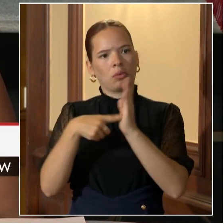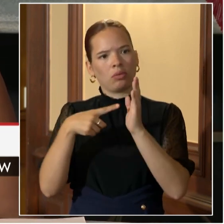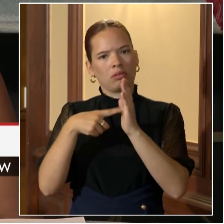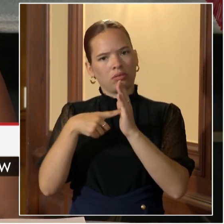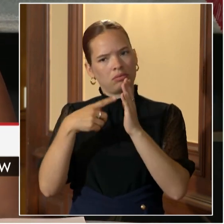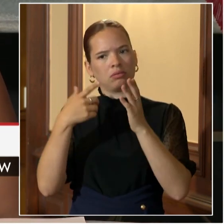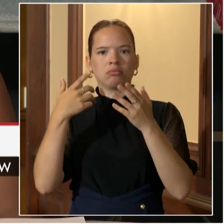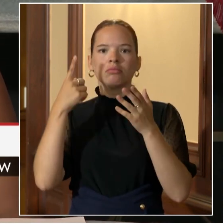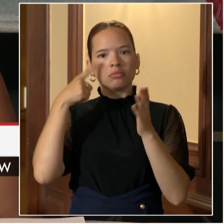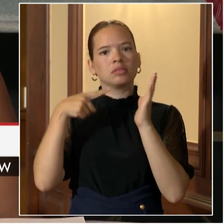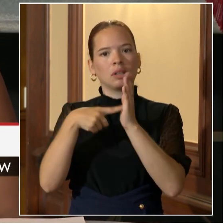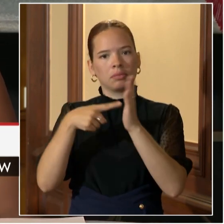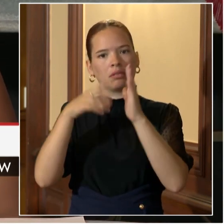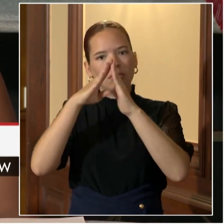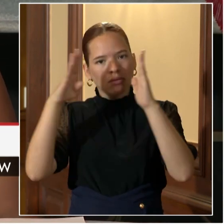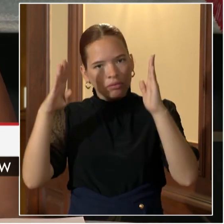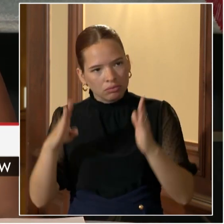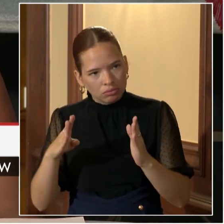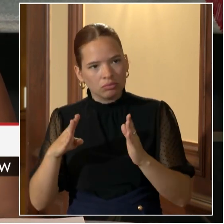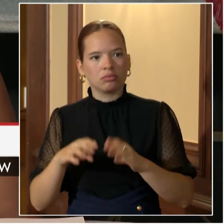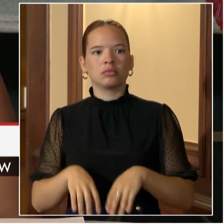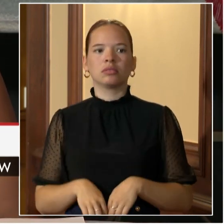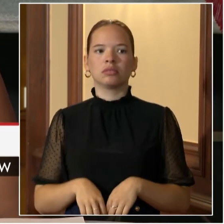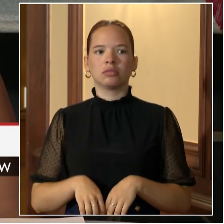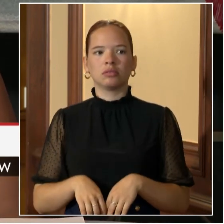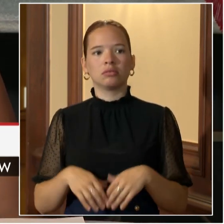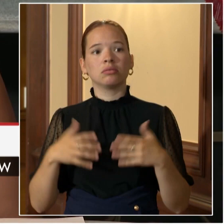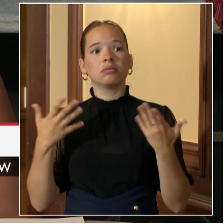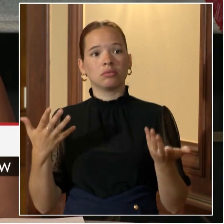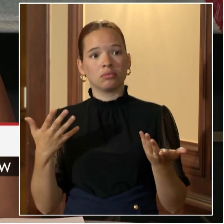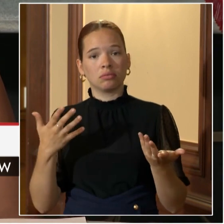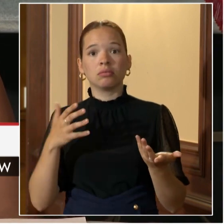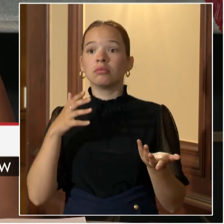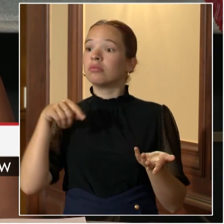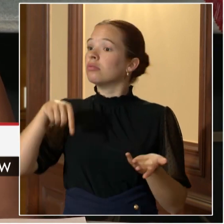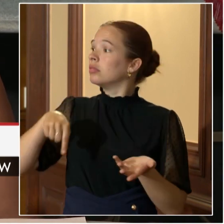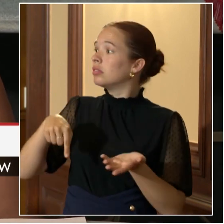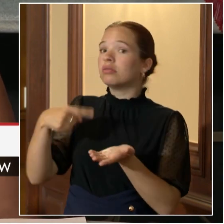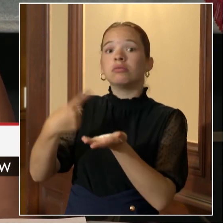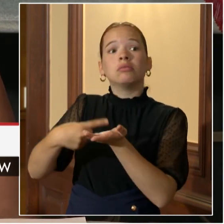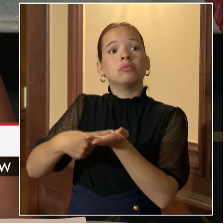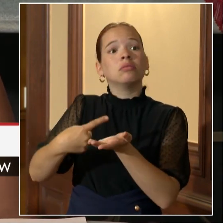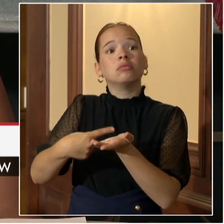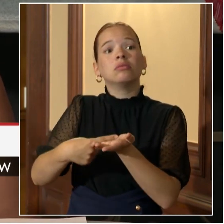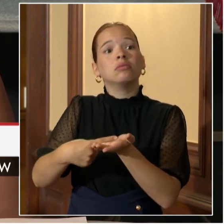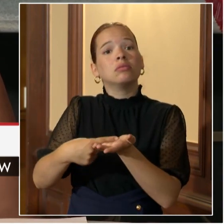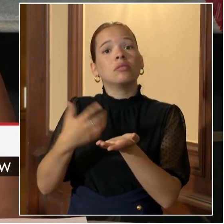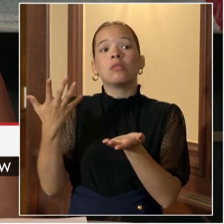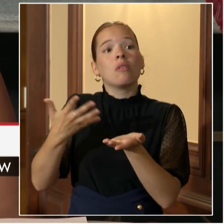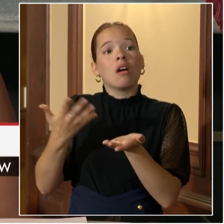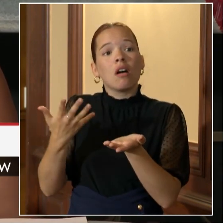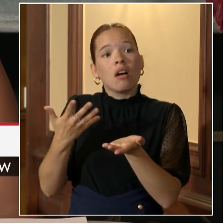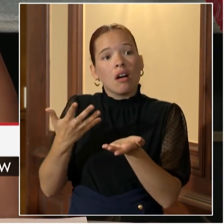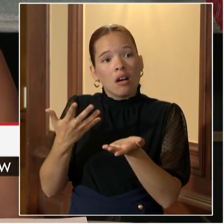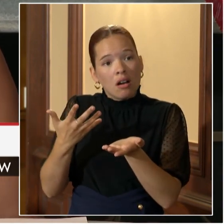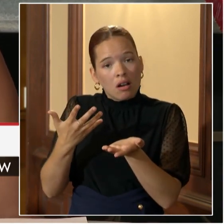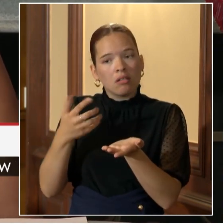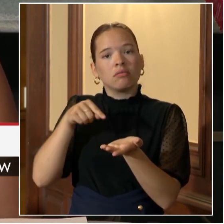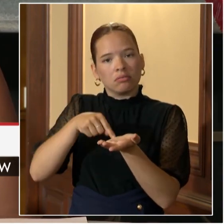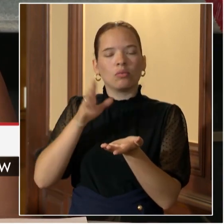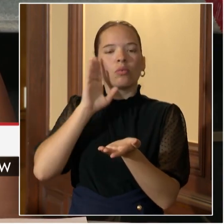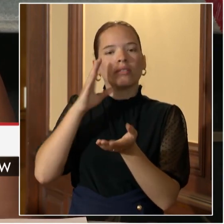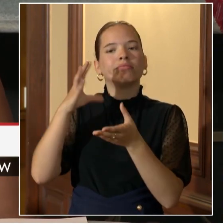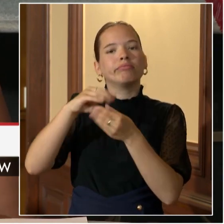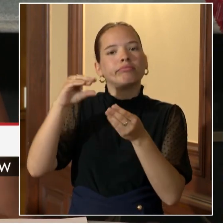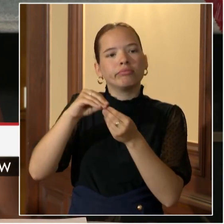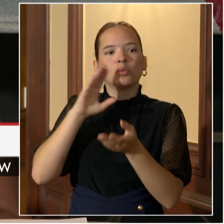meeting is meant to hear from the statehood delegation, approve the statehood delegation's budget as per statute, and hear from